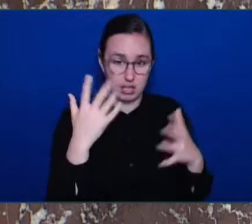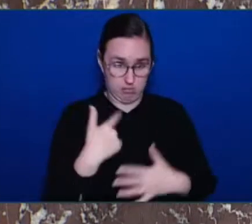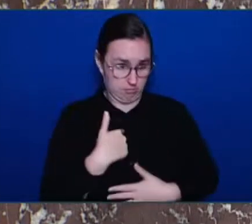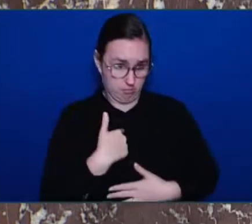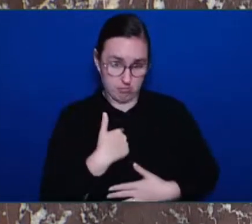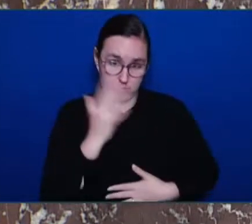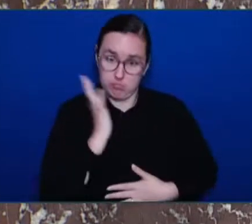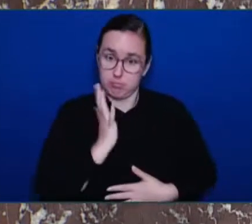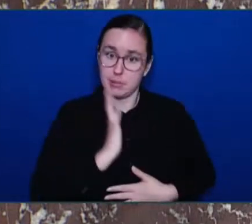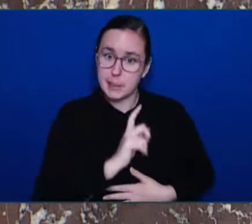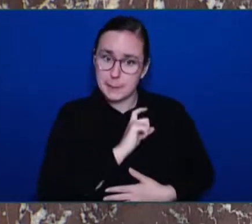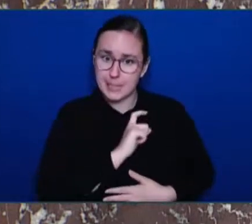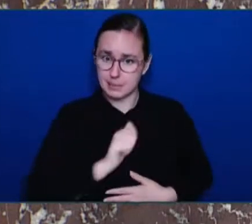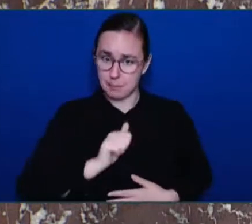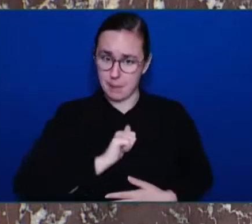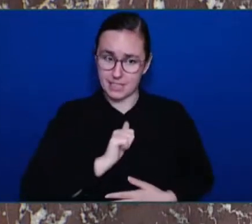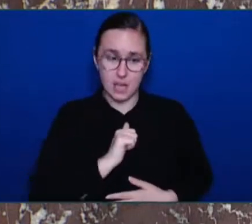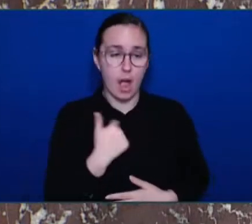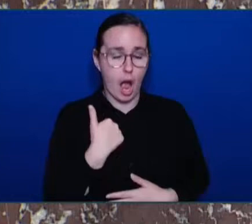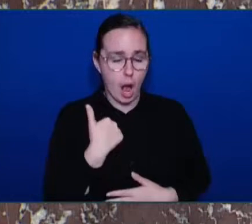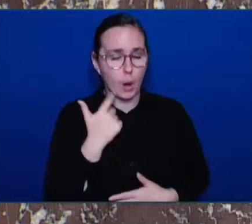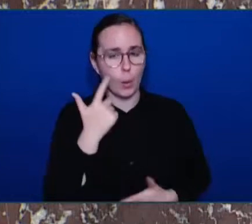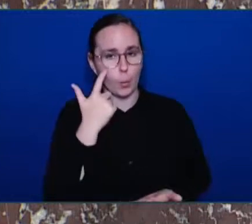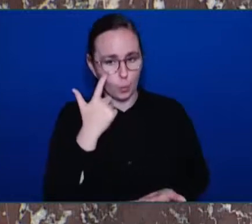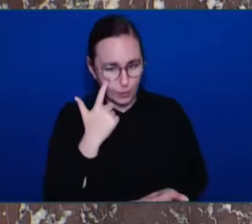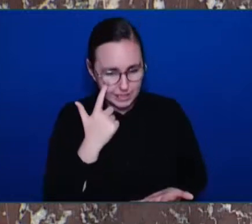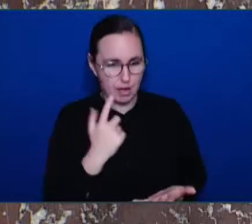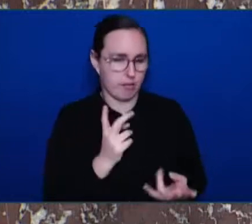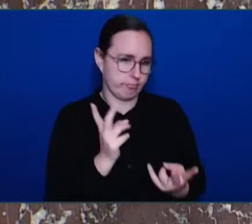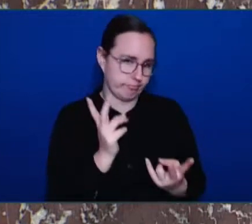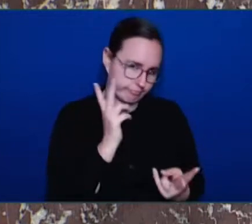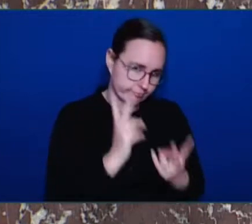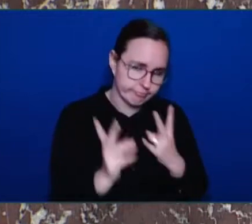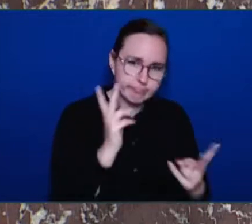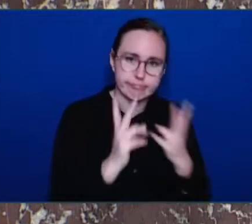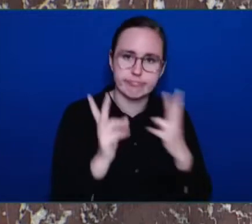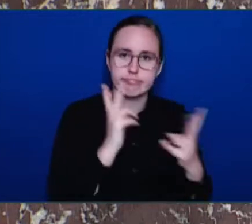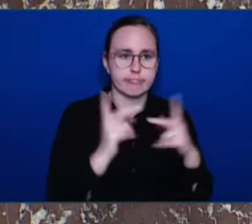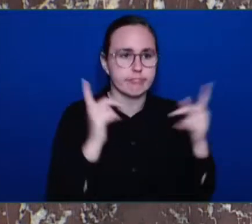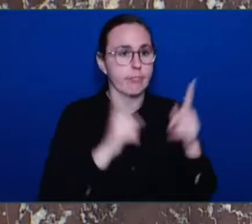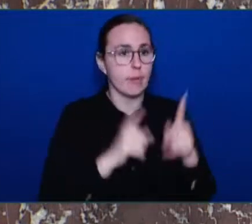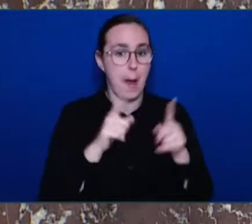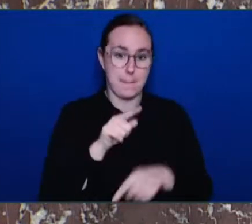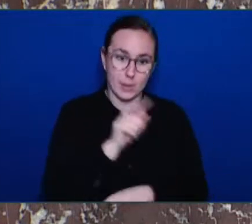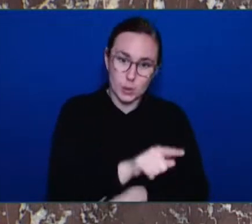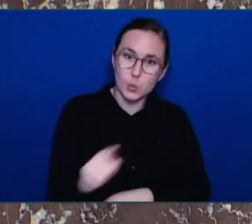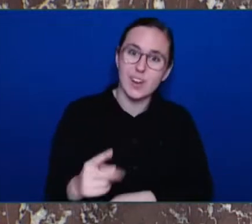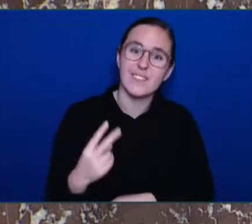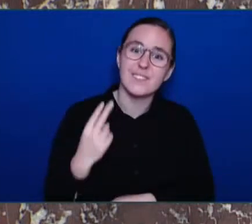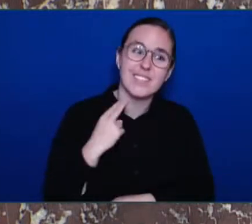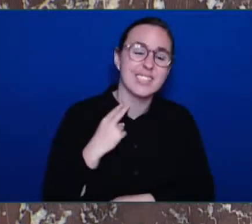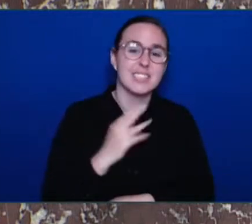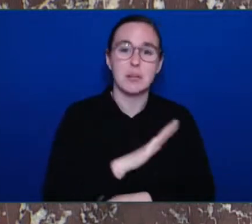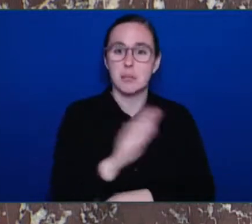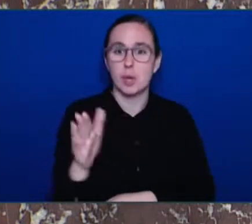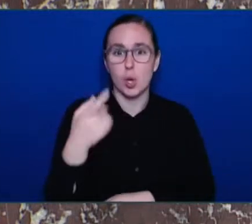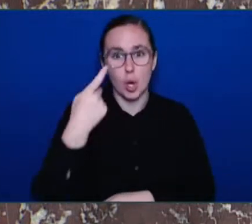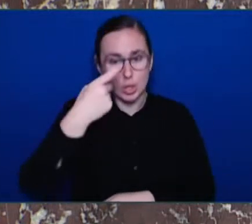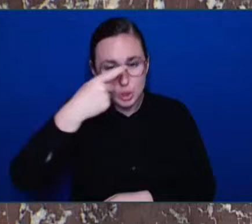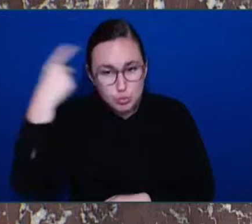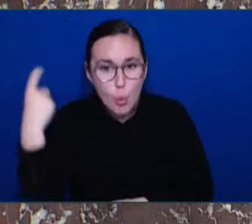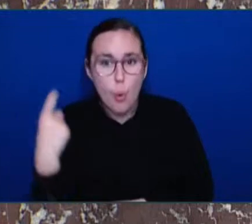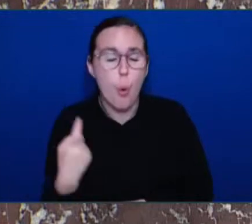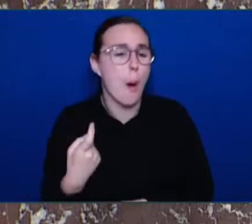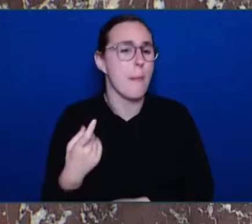who were traumatized, victims who often face long and arduous emotional and physical recoveries, many victims suffering for